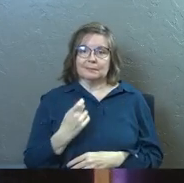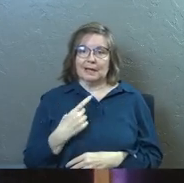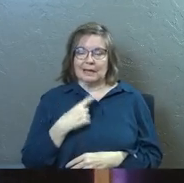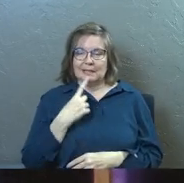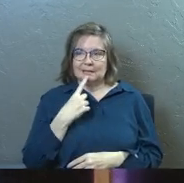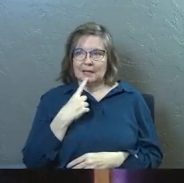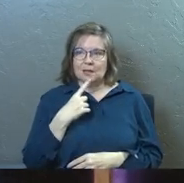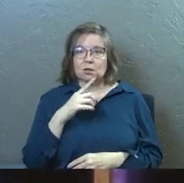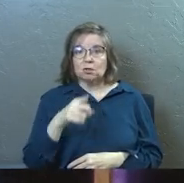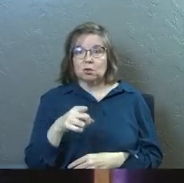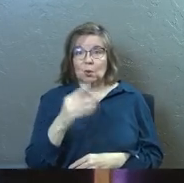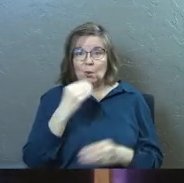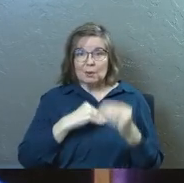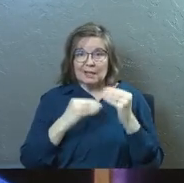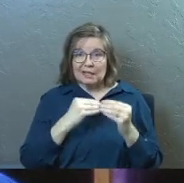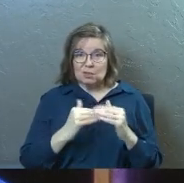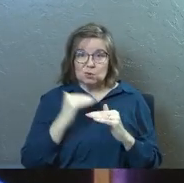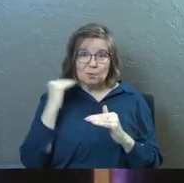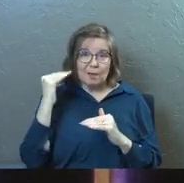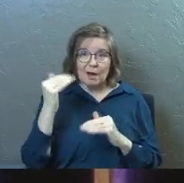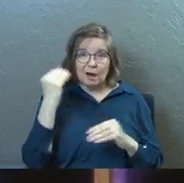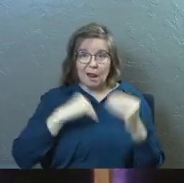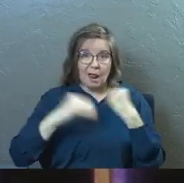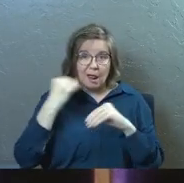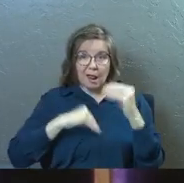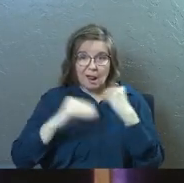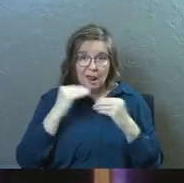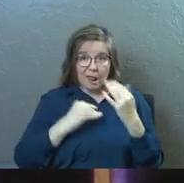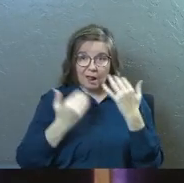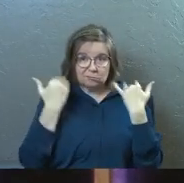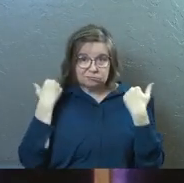and said, you're eating too much,